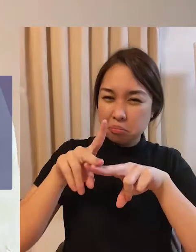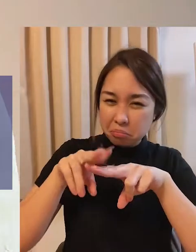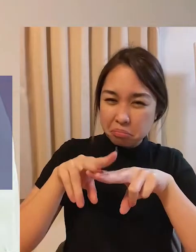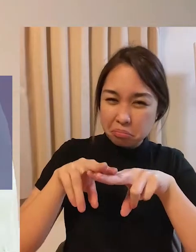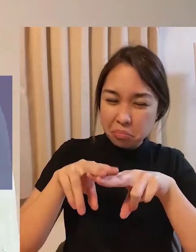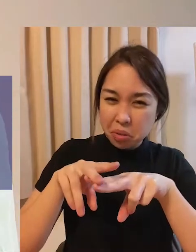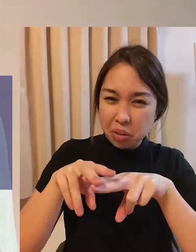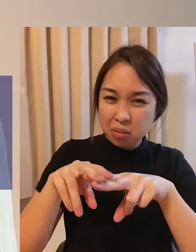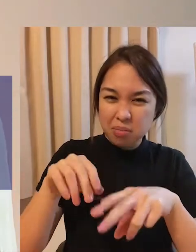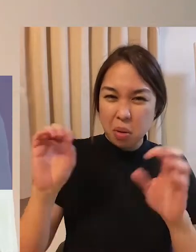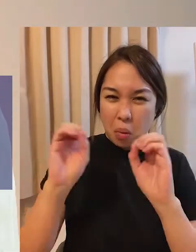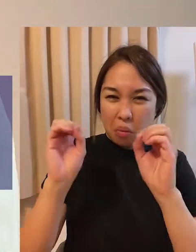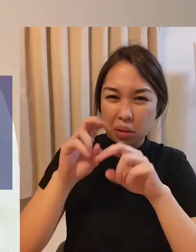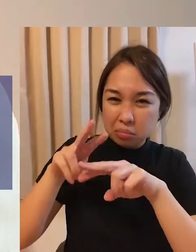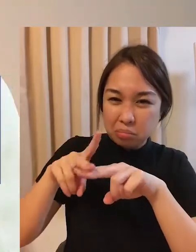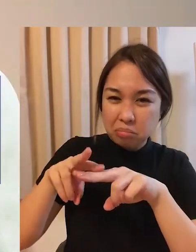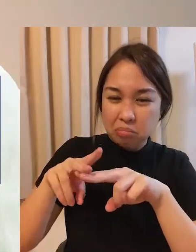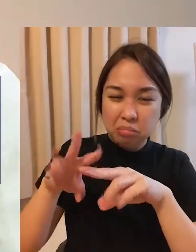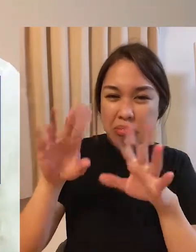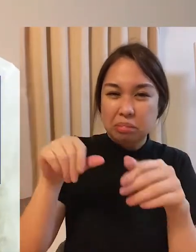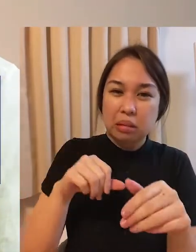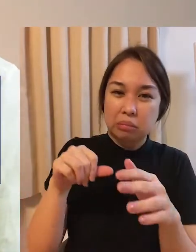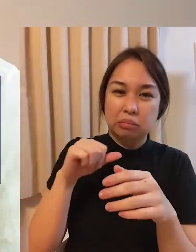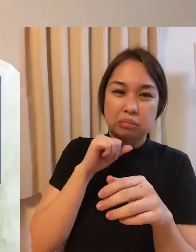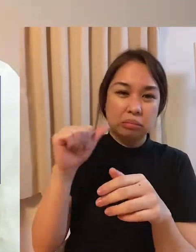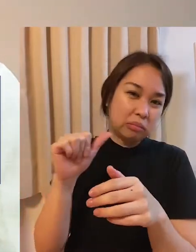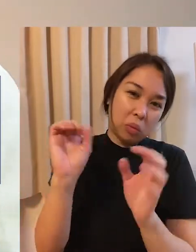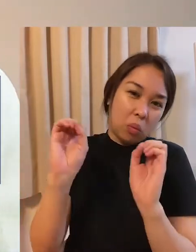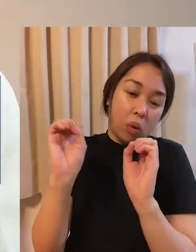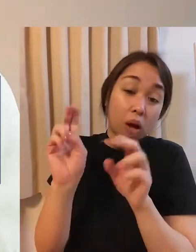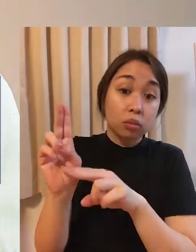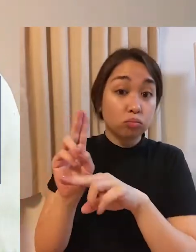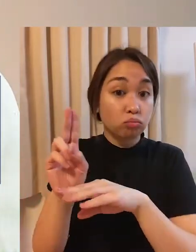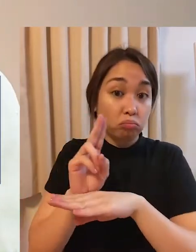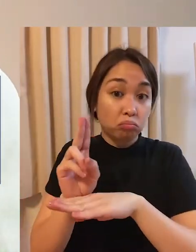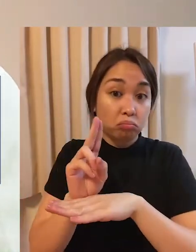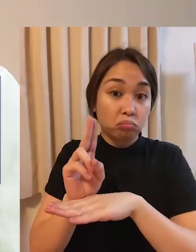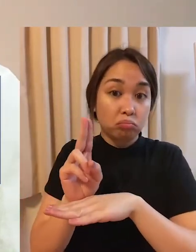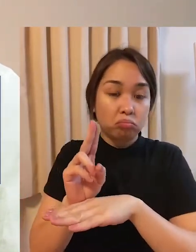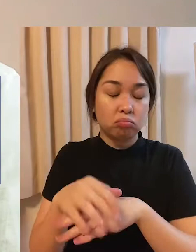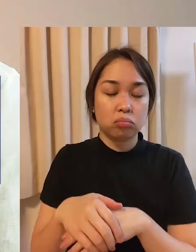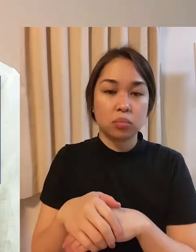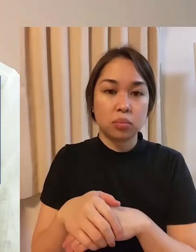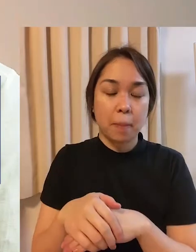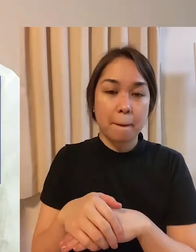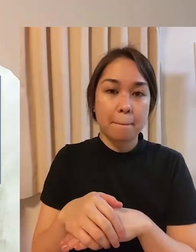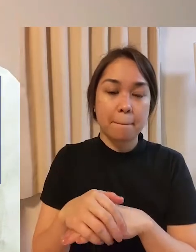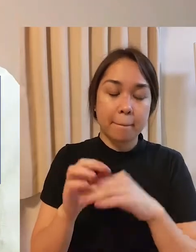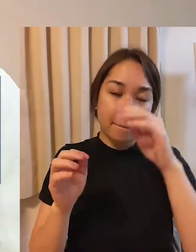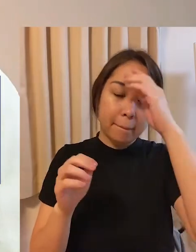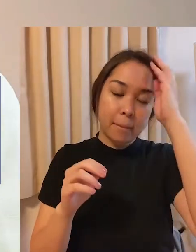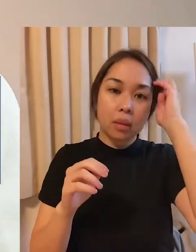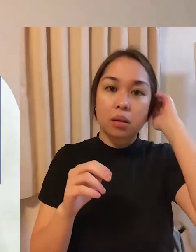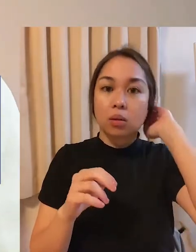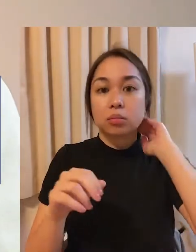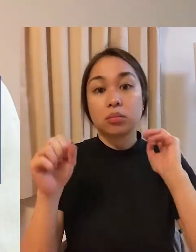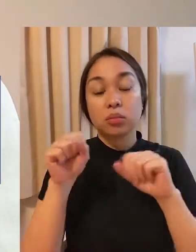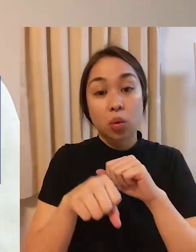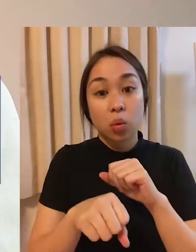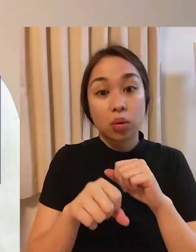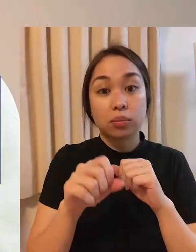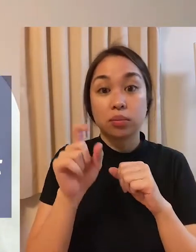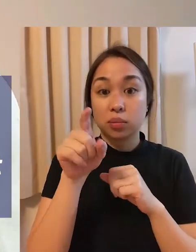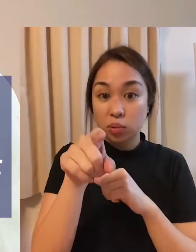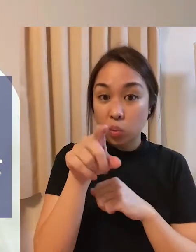can it be made salty again? It is no longer good for anything except to be thrown out and trampled by